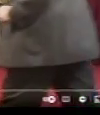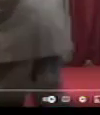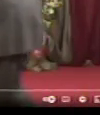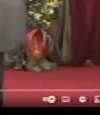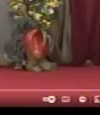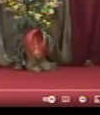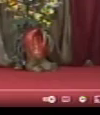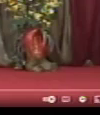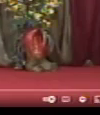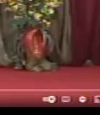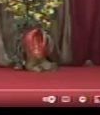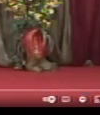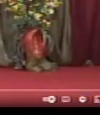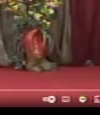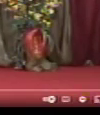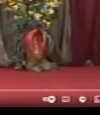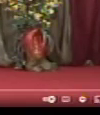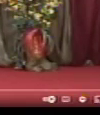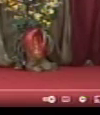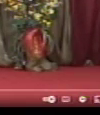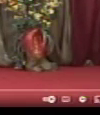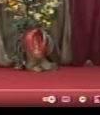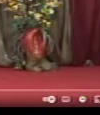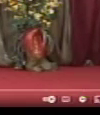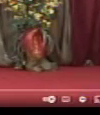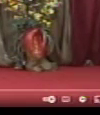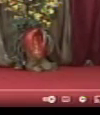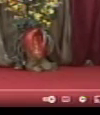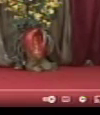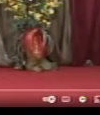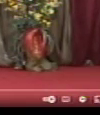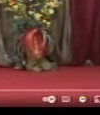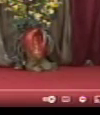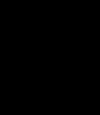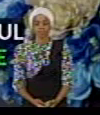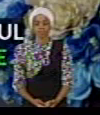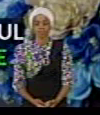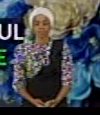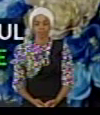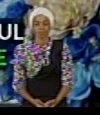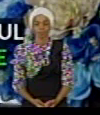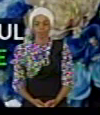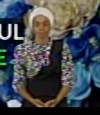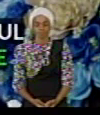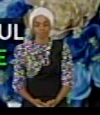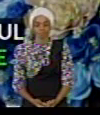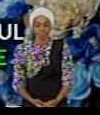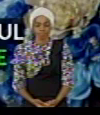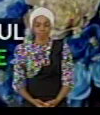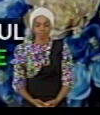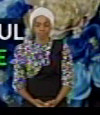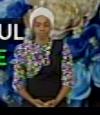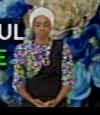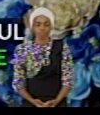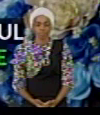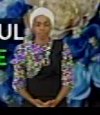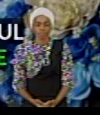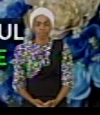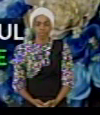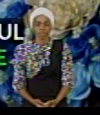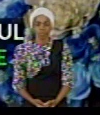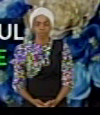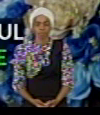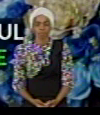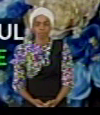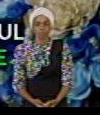sound of the word of God, they will not go back this way. Have victory over sin, have victory over